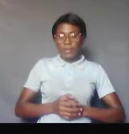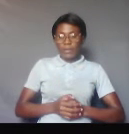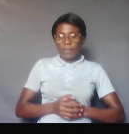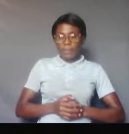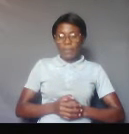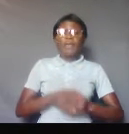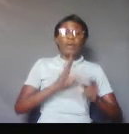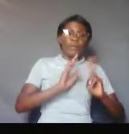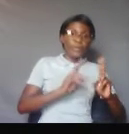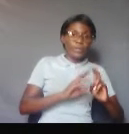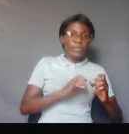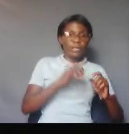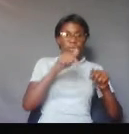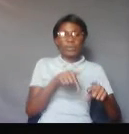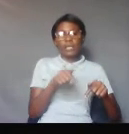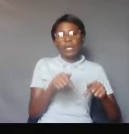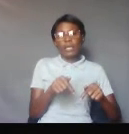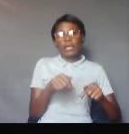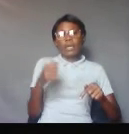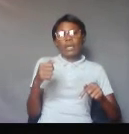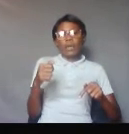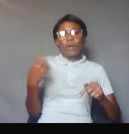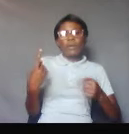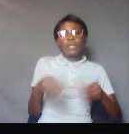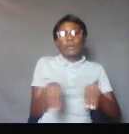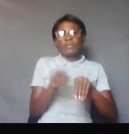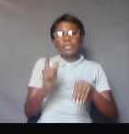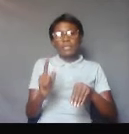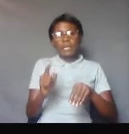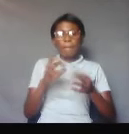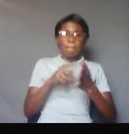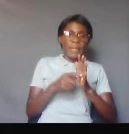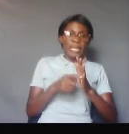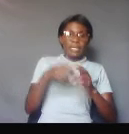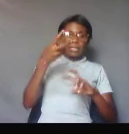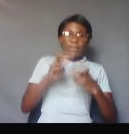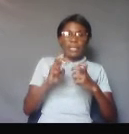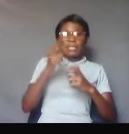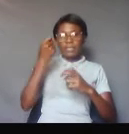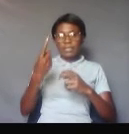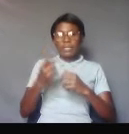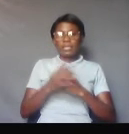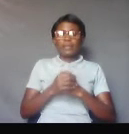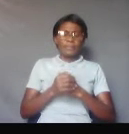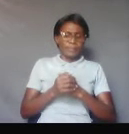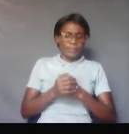disability as sin, uh, thinking about the complex nature of healing.